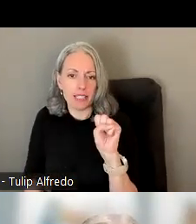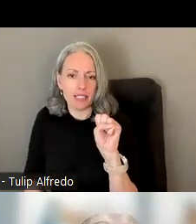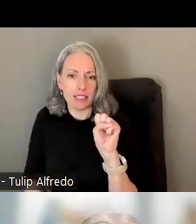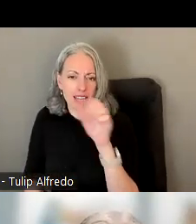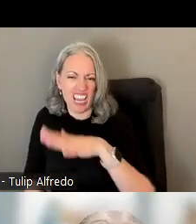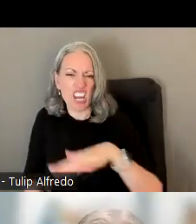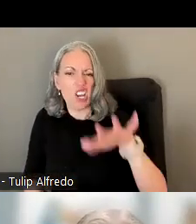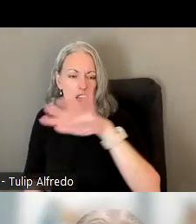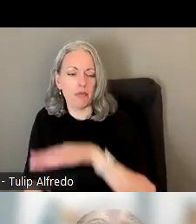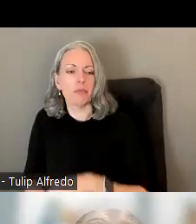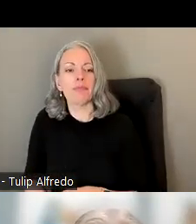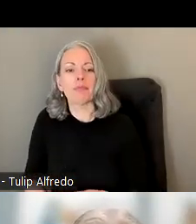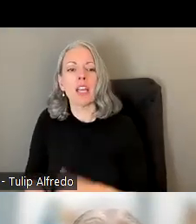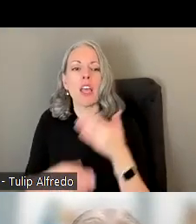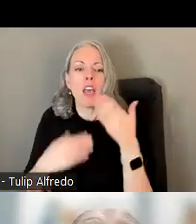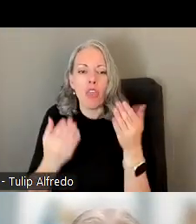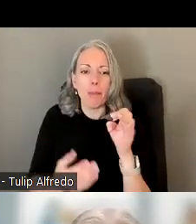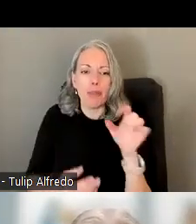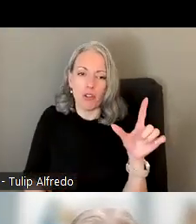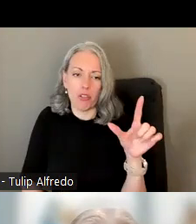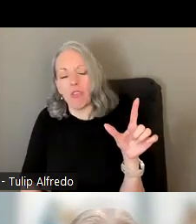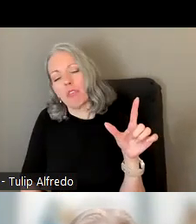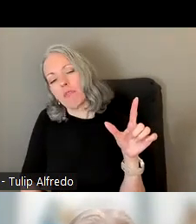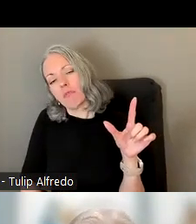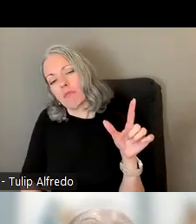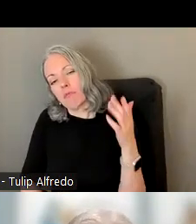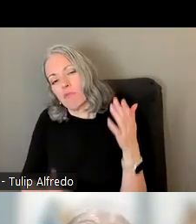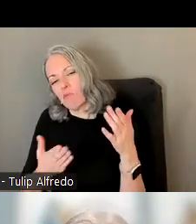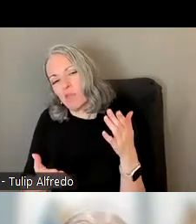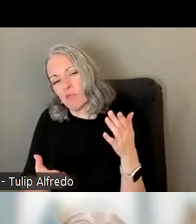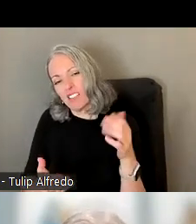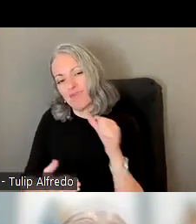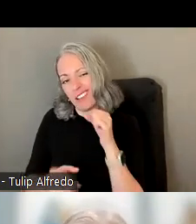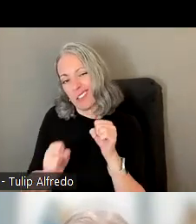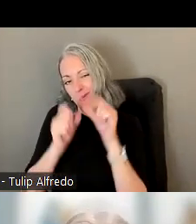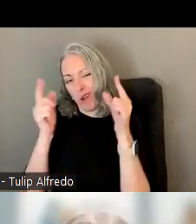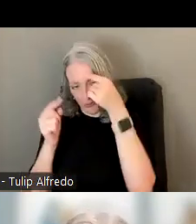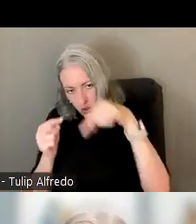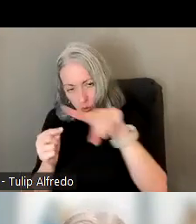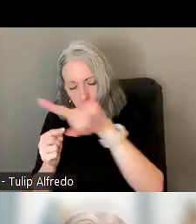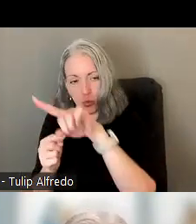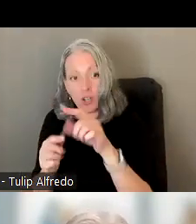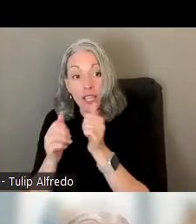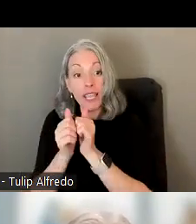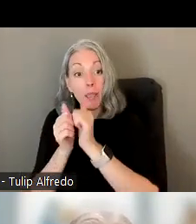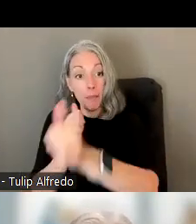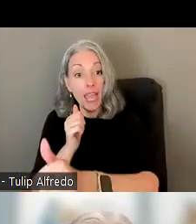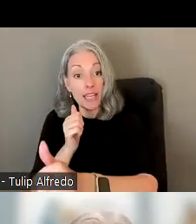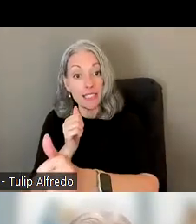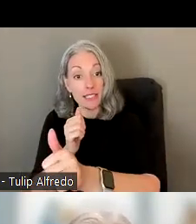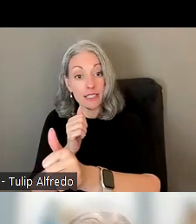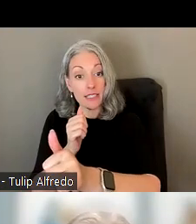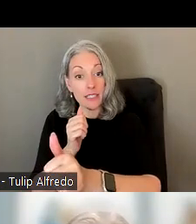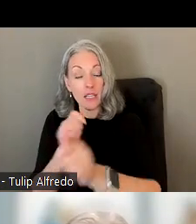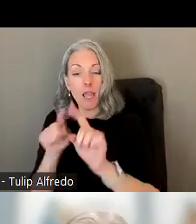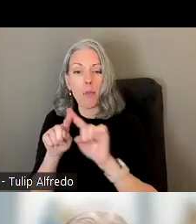So this bill is probably not going to be a surprise to you all. It did pass out of Assembly Health Committee,